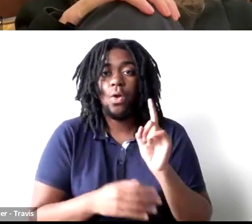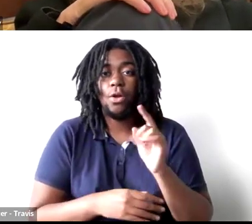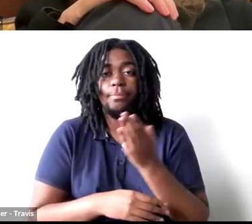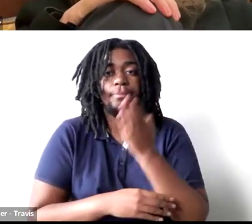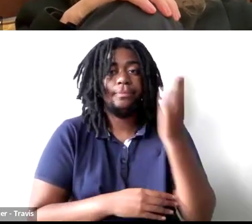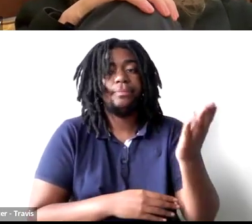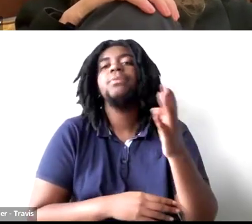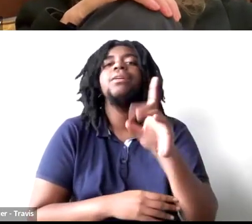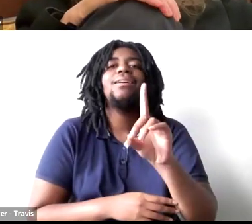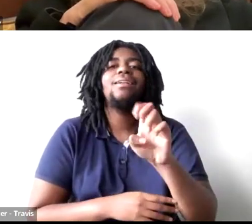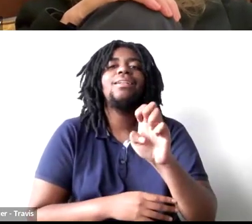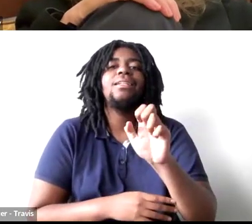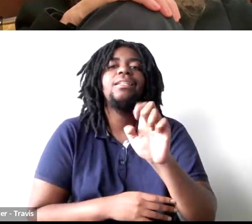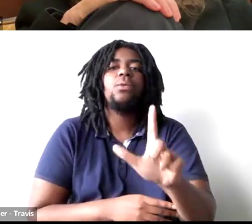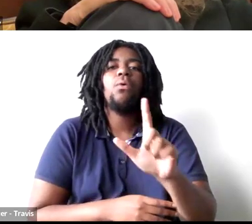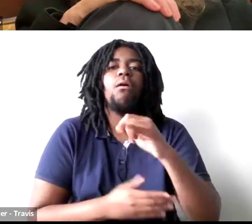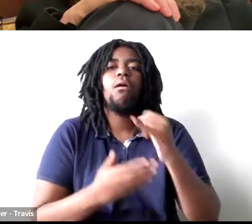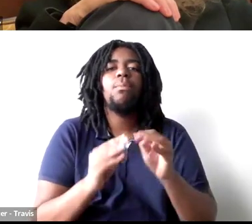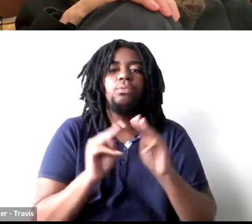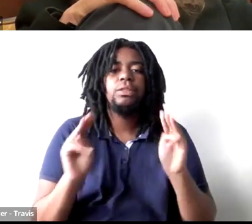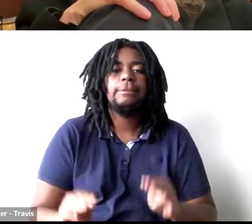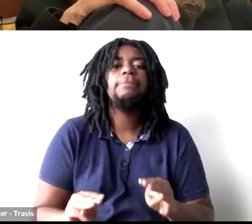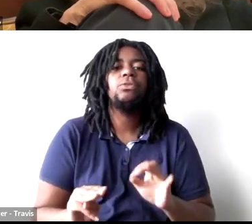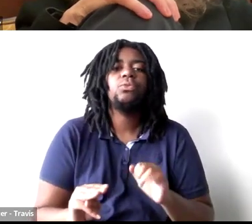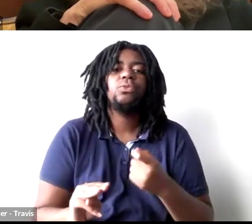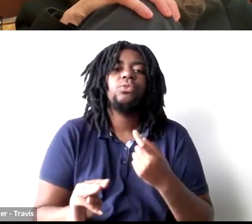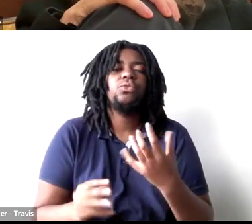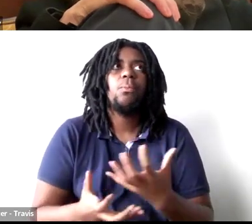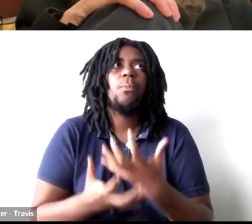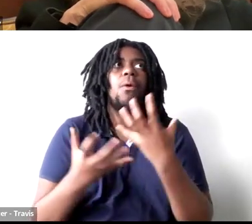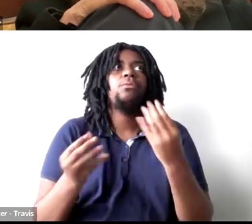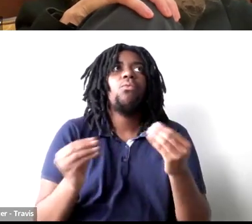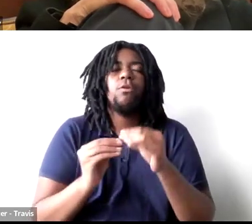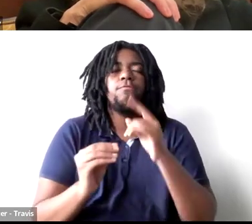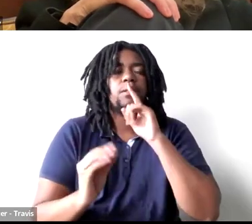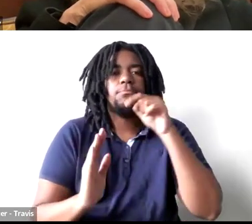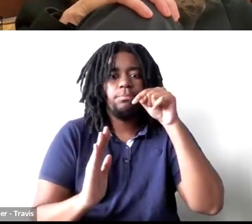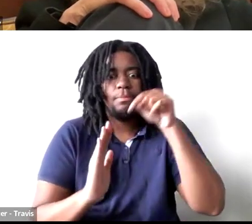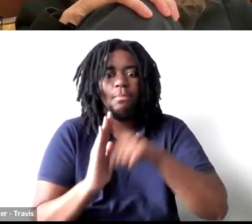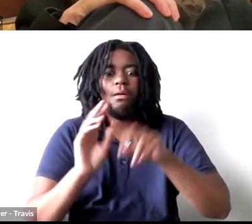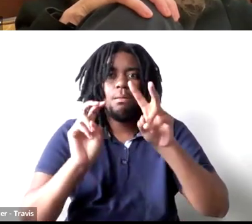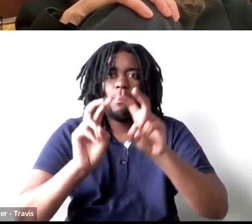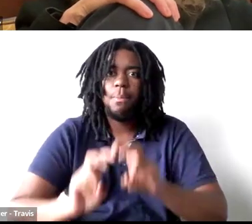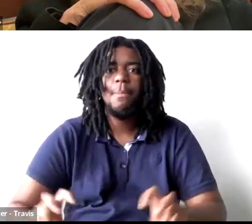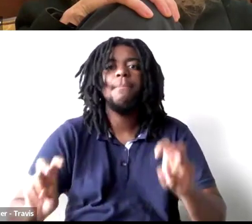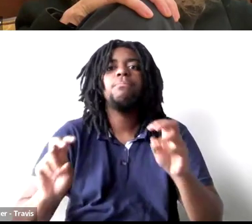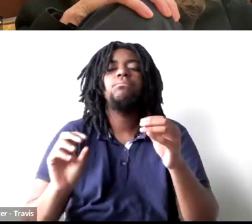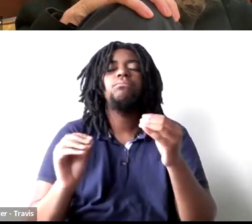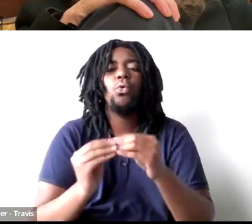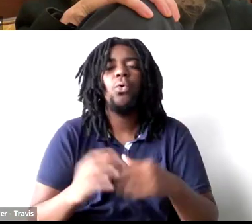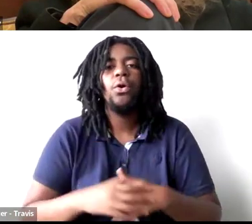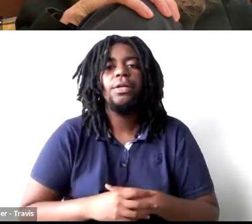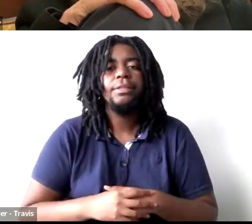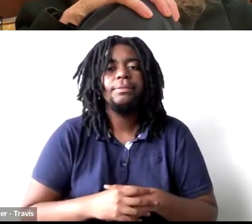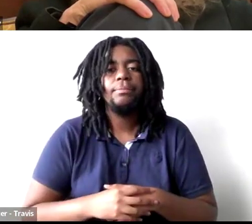There's just so much more to be done in this area, a very rich area for people to get in there and work on. I saw in the chat that someone